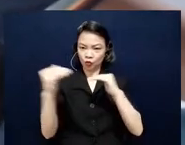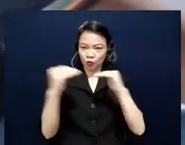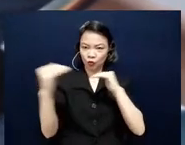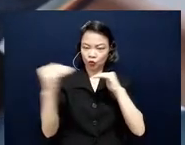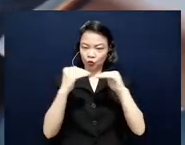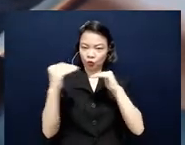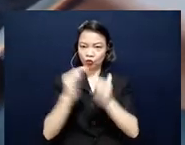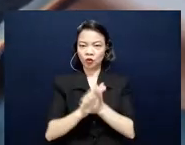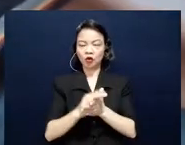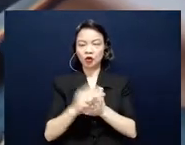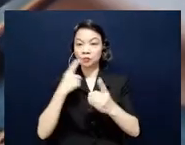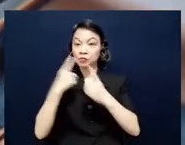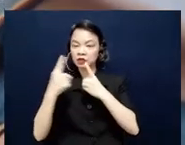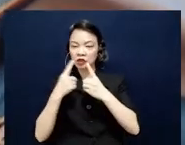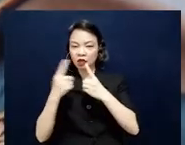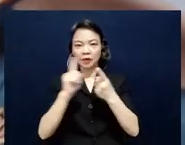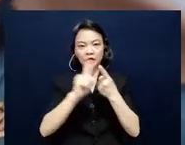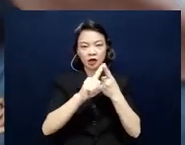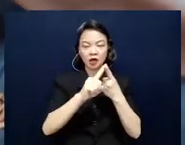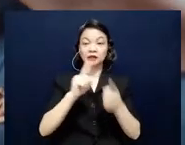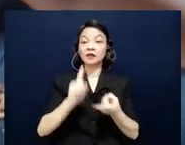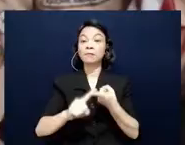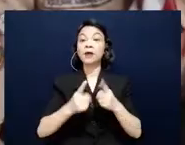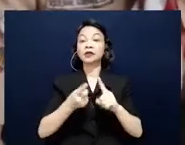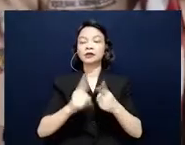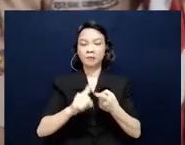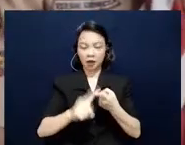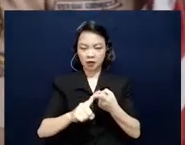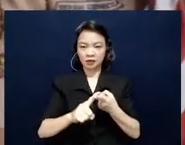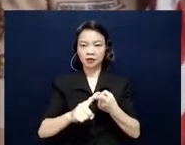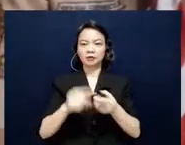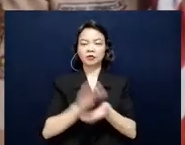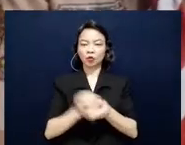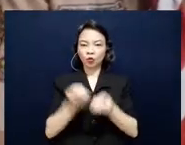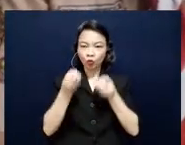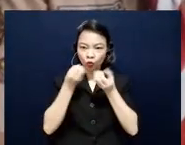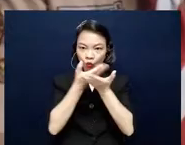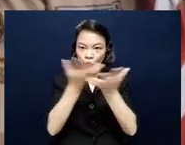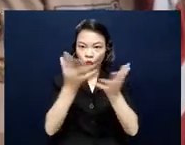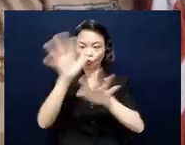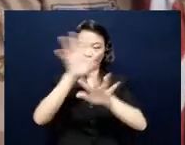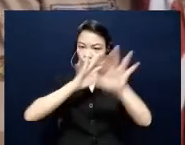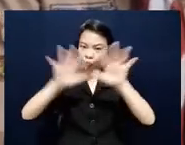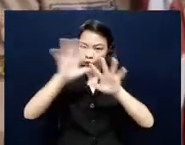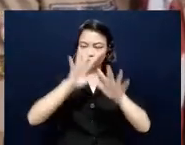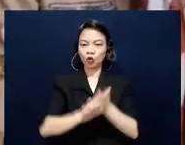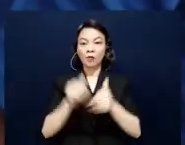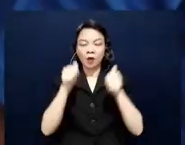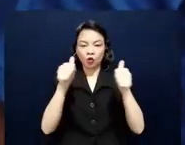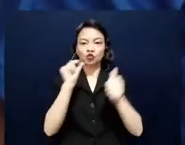supporting environment, enabling environment to be living as young people with healthy lifestyles.